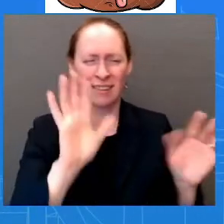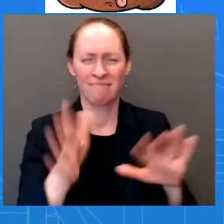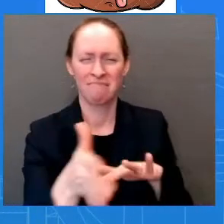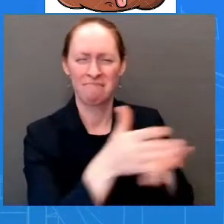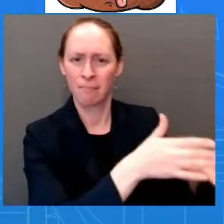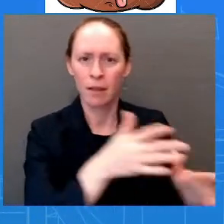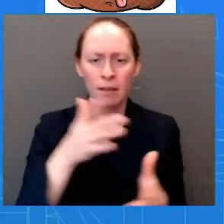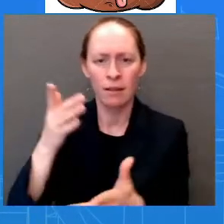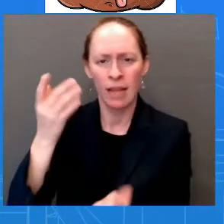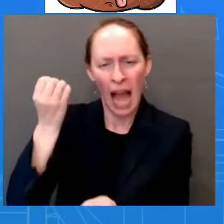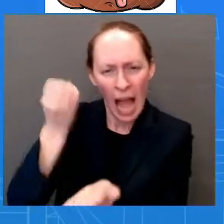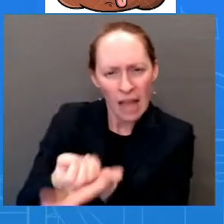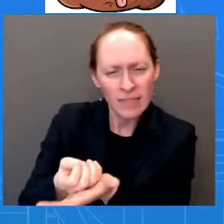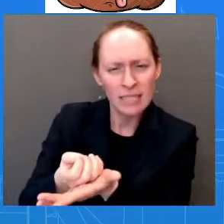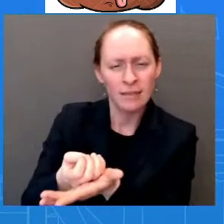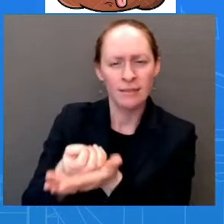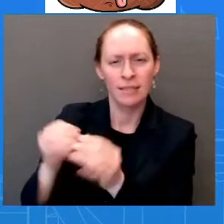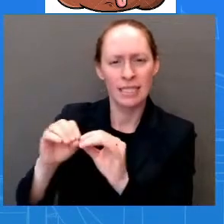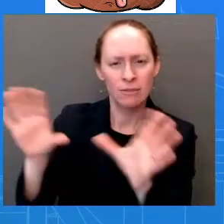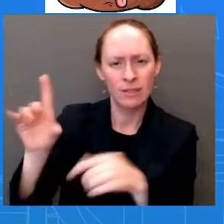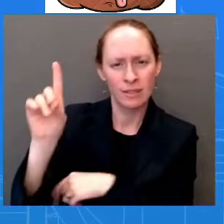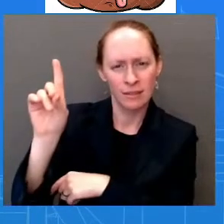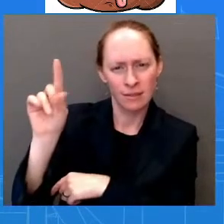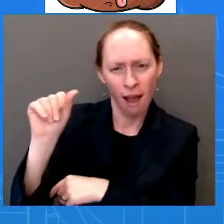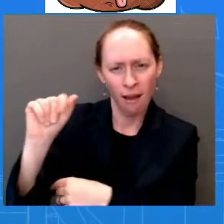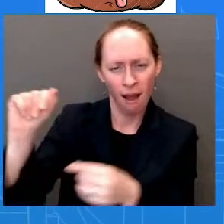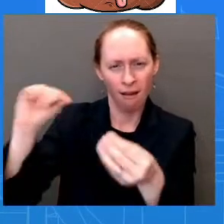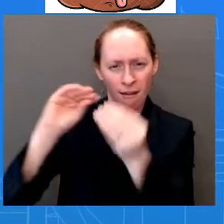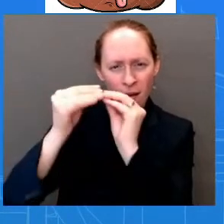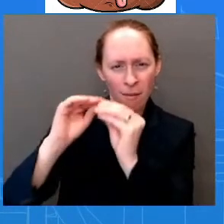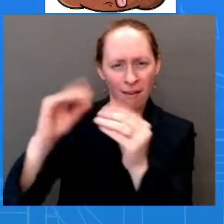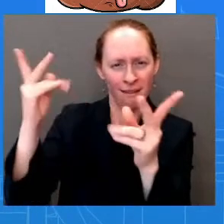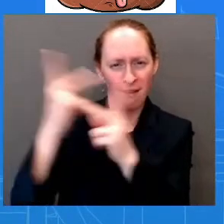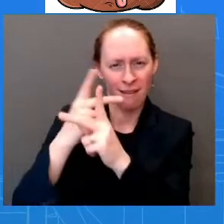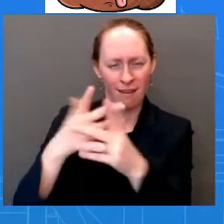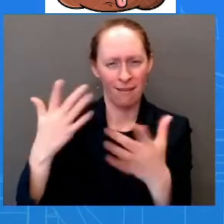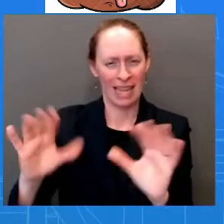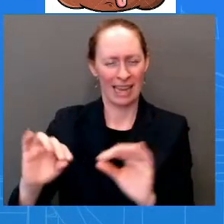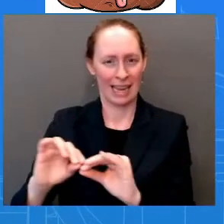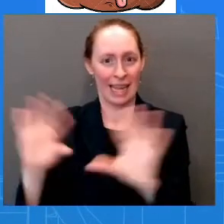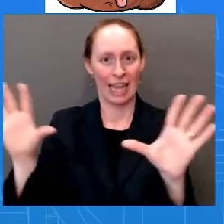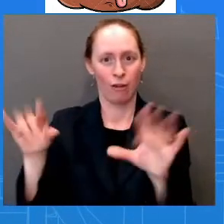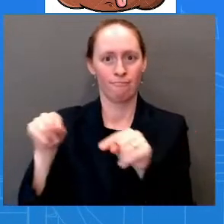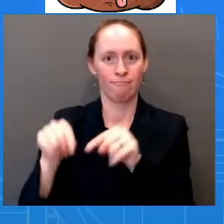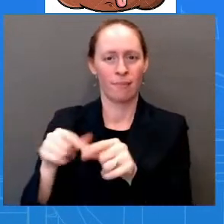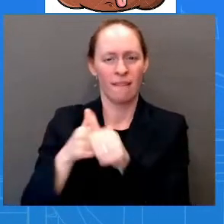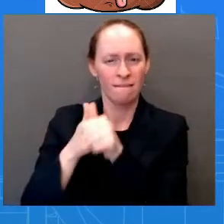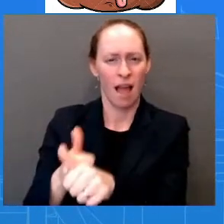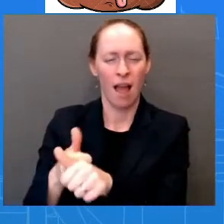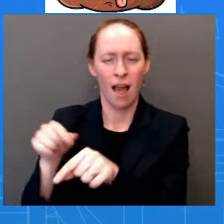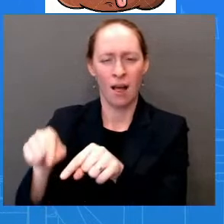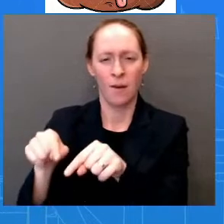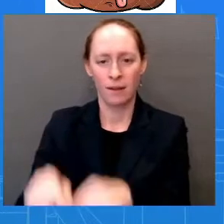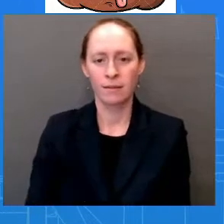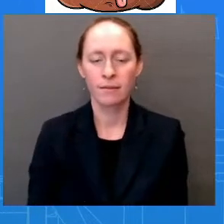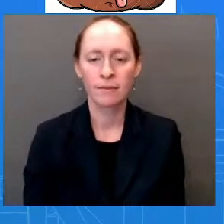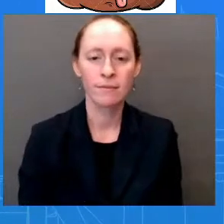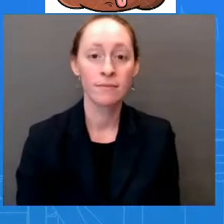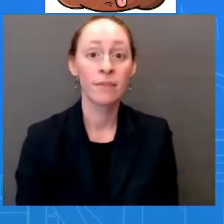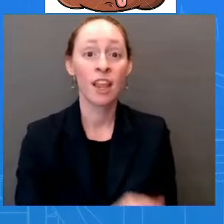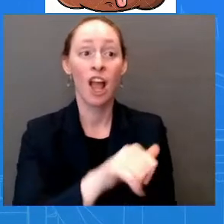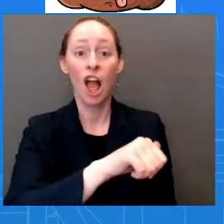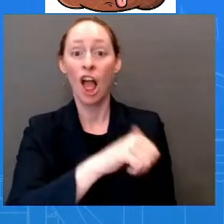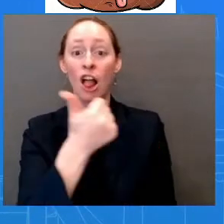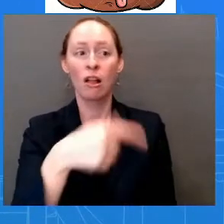more, because the other side that just keeps putting out misinformation and disinformation seems to be tireless in that